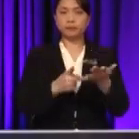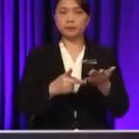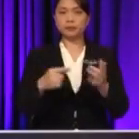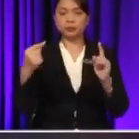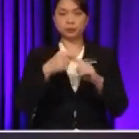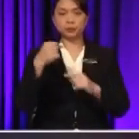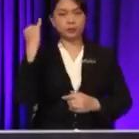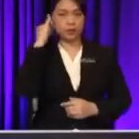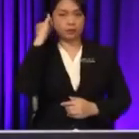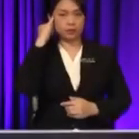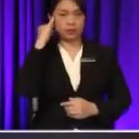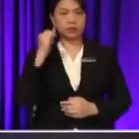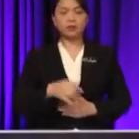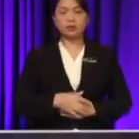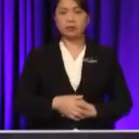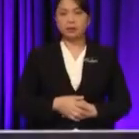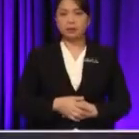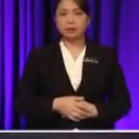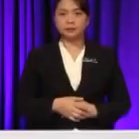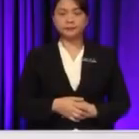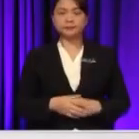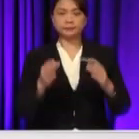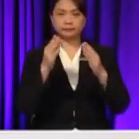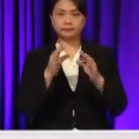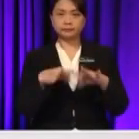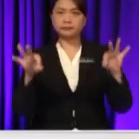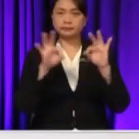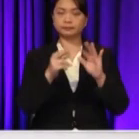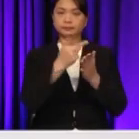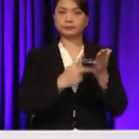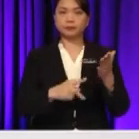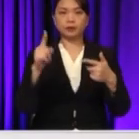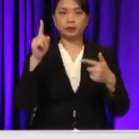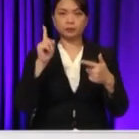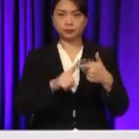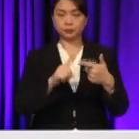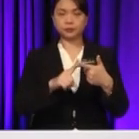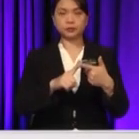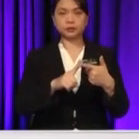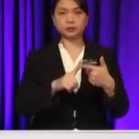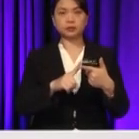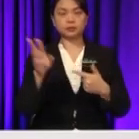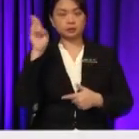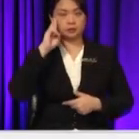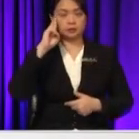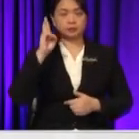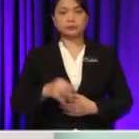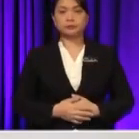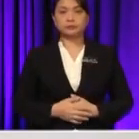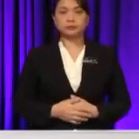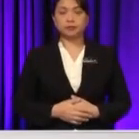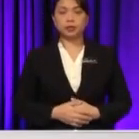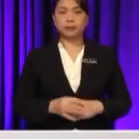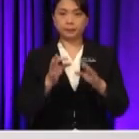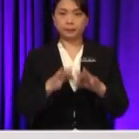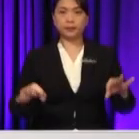can you do main part 1? Okay, main part 2 is for Razif. Razif, can you do main part 2? Alright, main